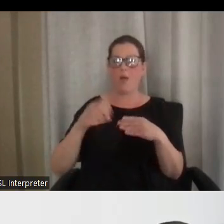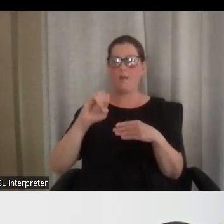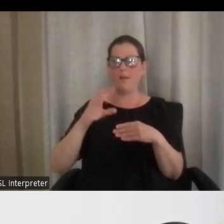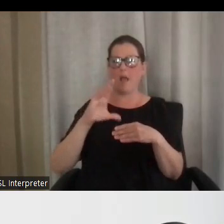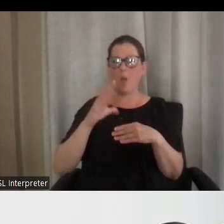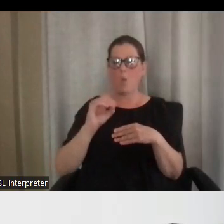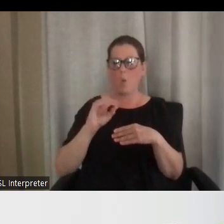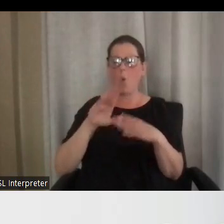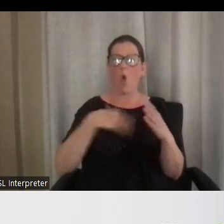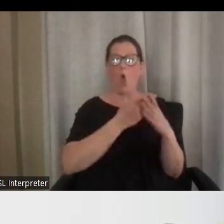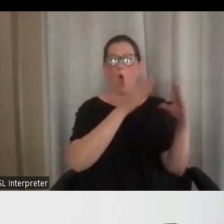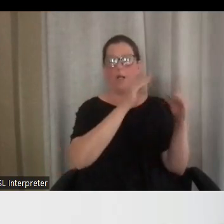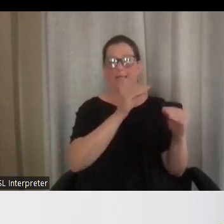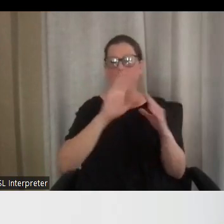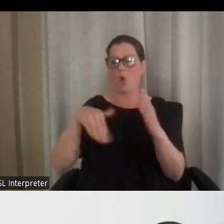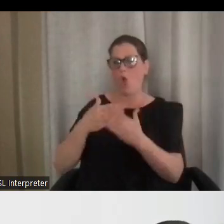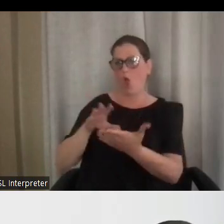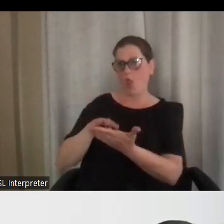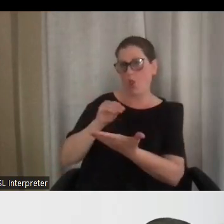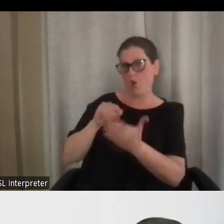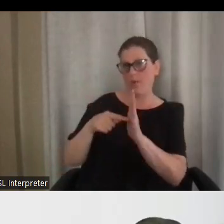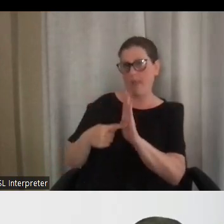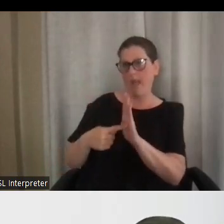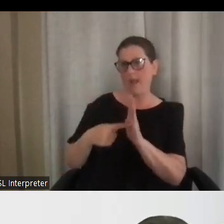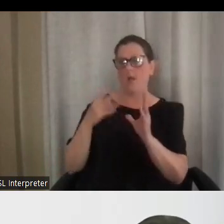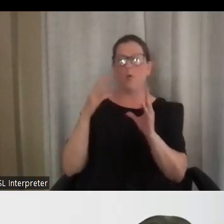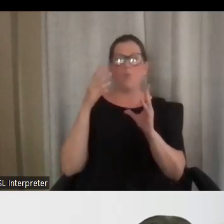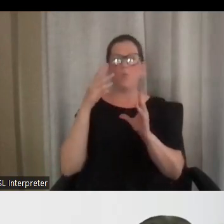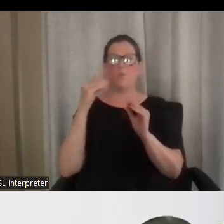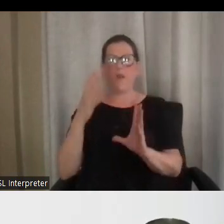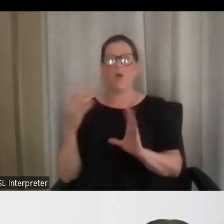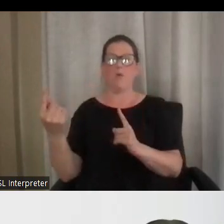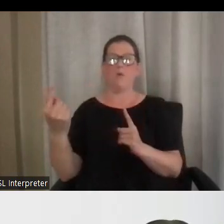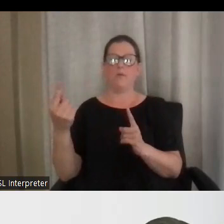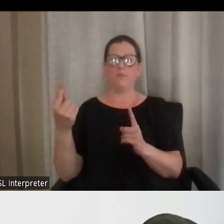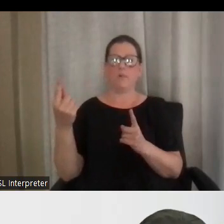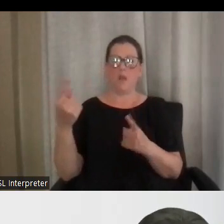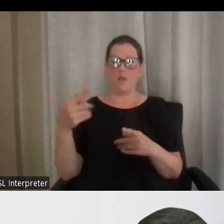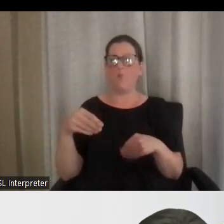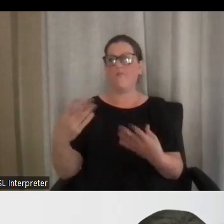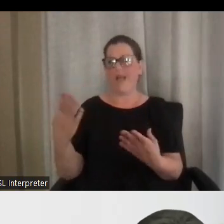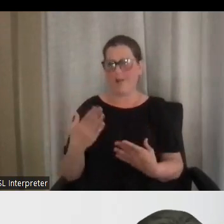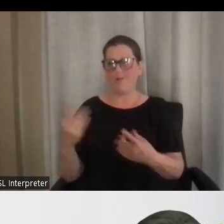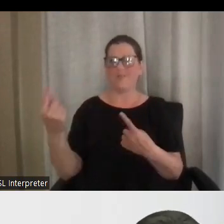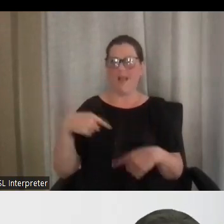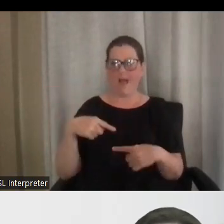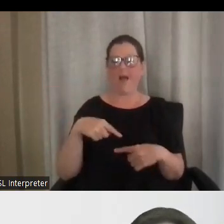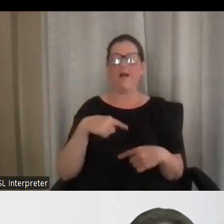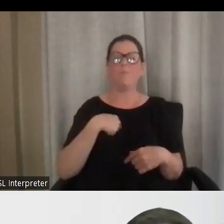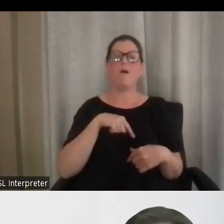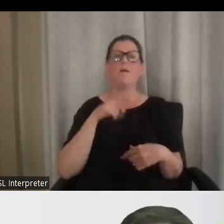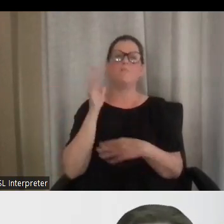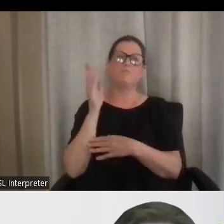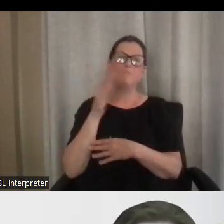learn model where providers come and are presented by a content expert and then